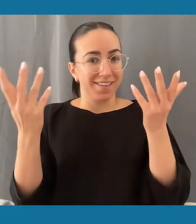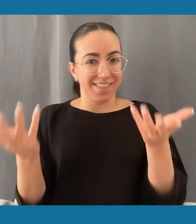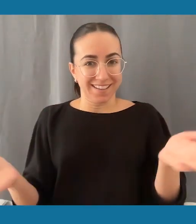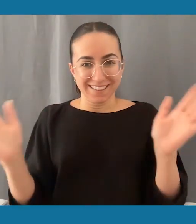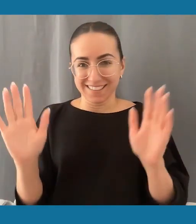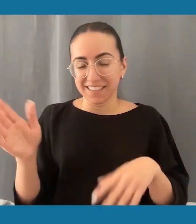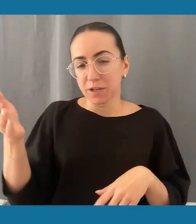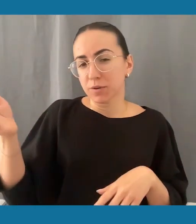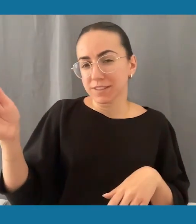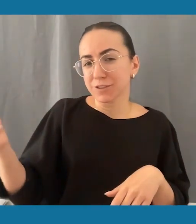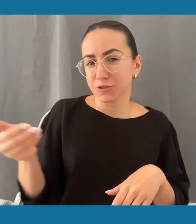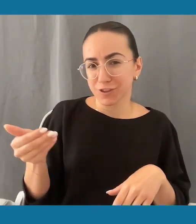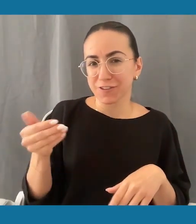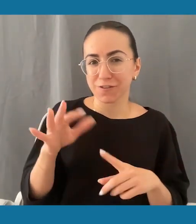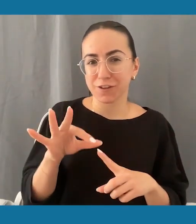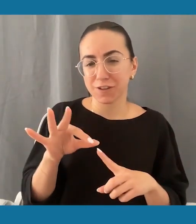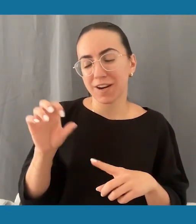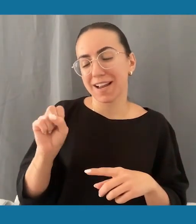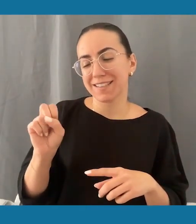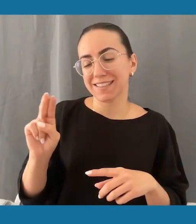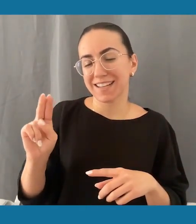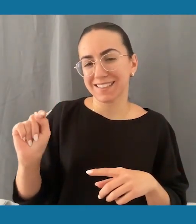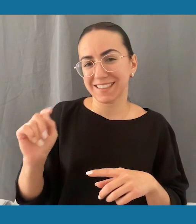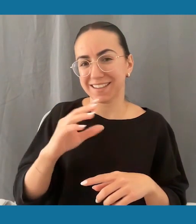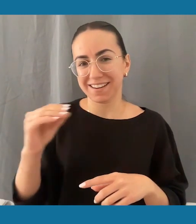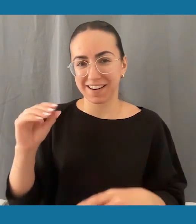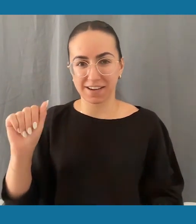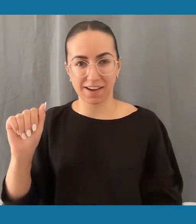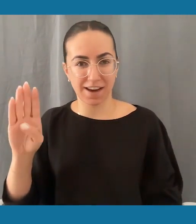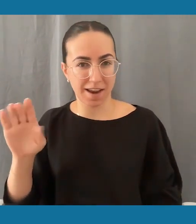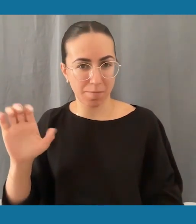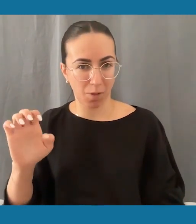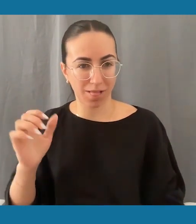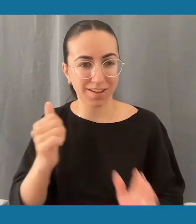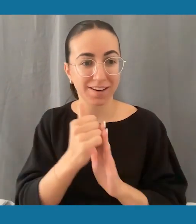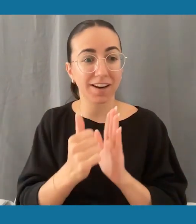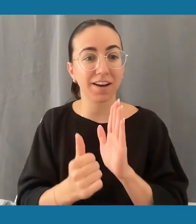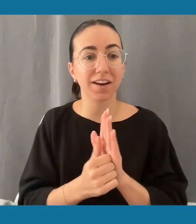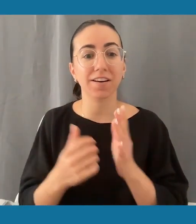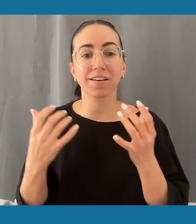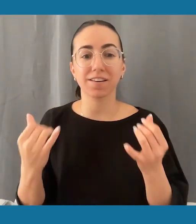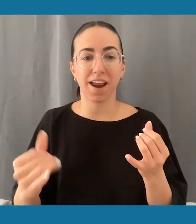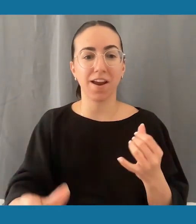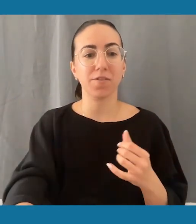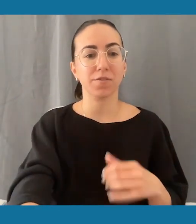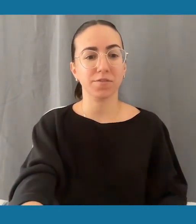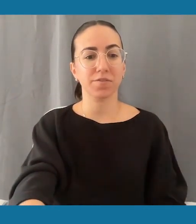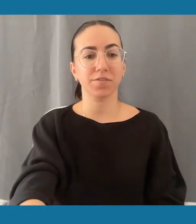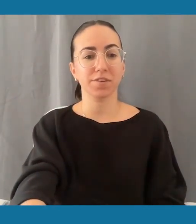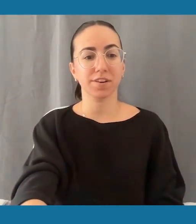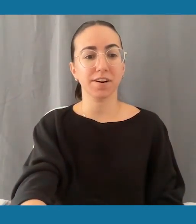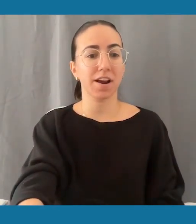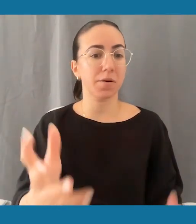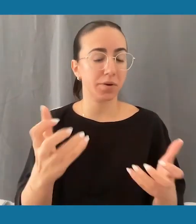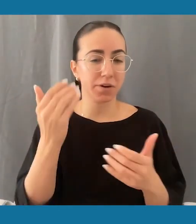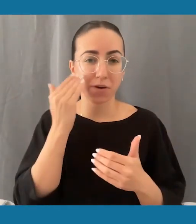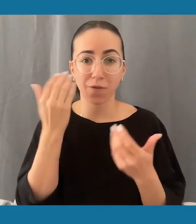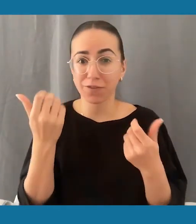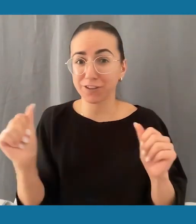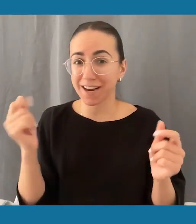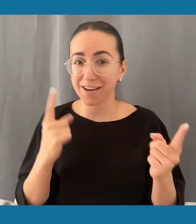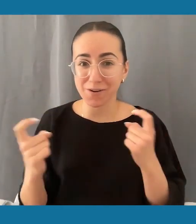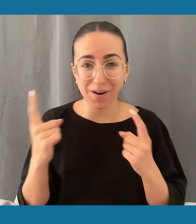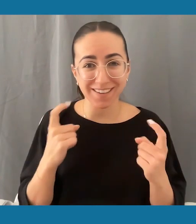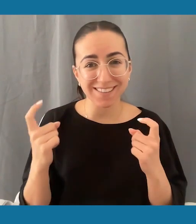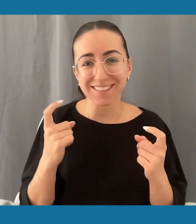ABLE accounts. And at this point, I will entertain if there are any questions, I'm happy to answer those questions. Yes,